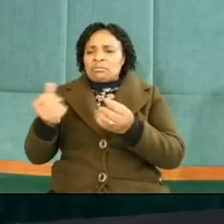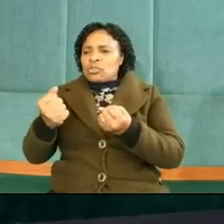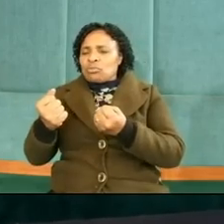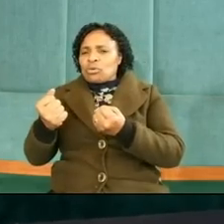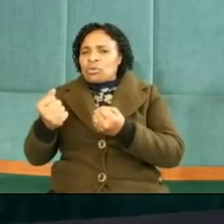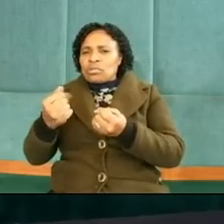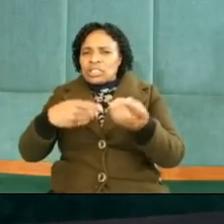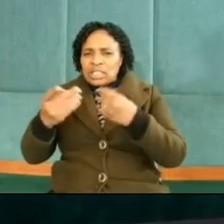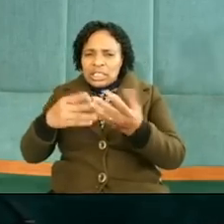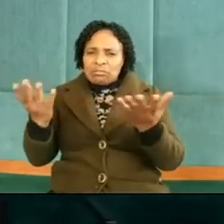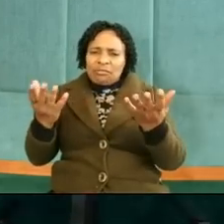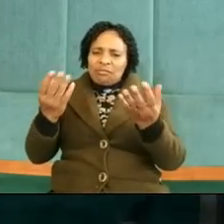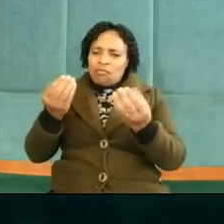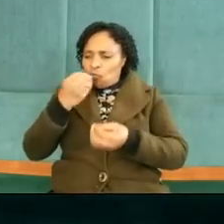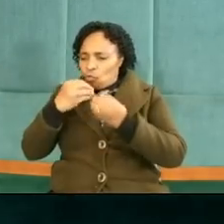cell phones.